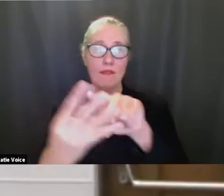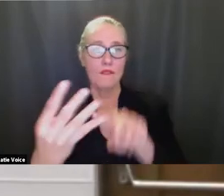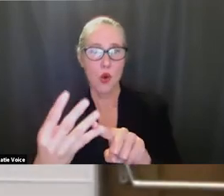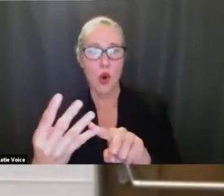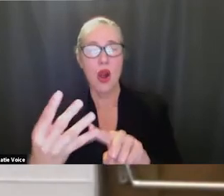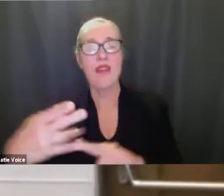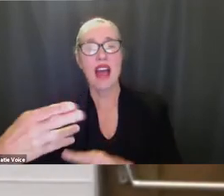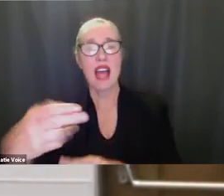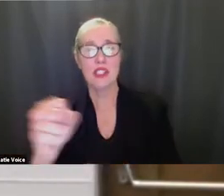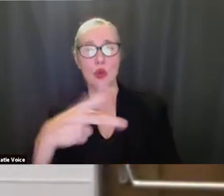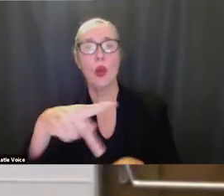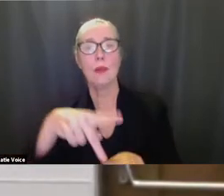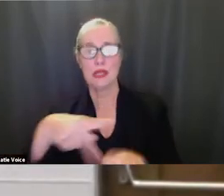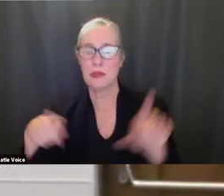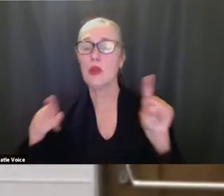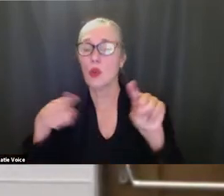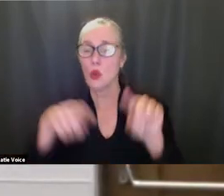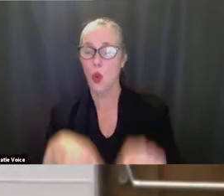principals